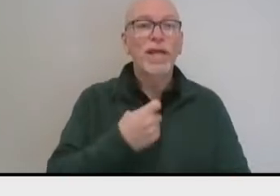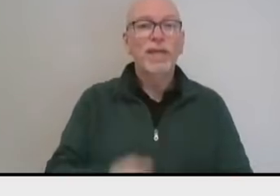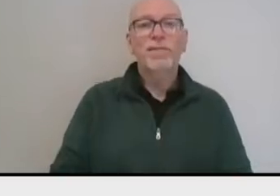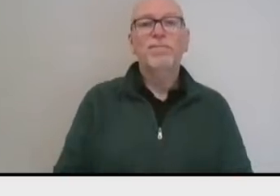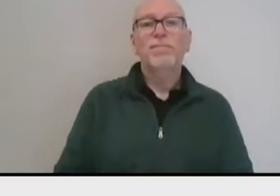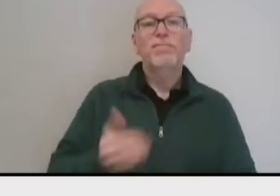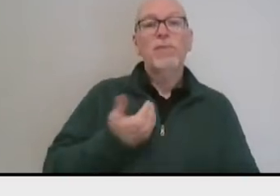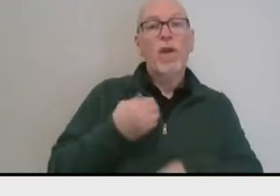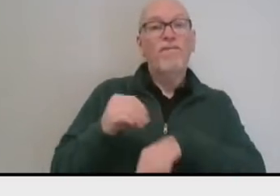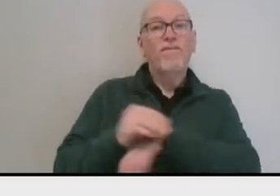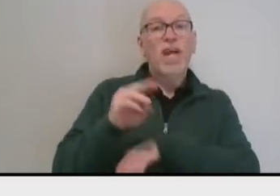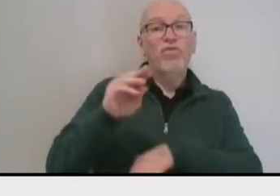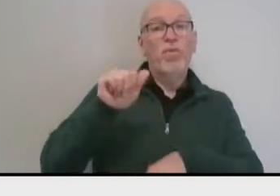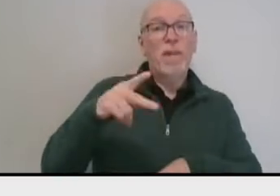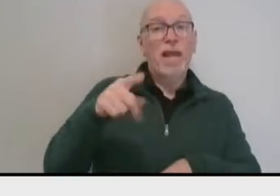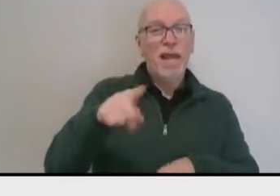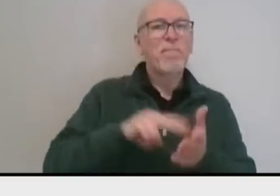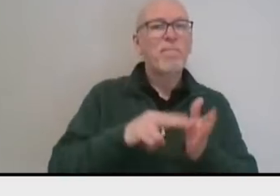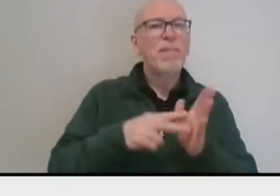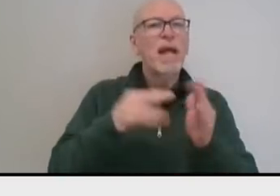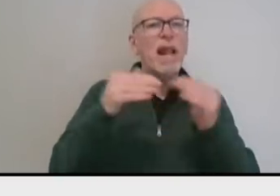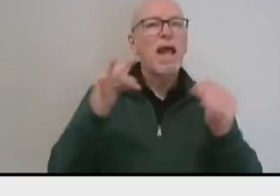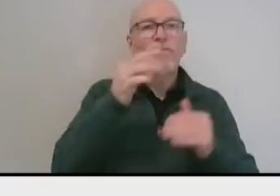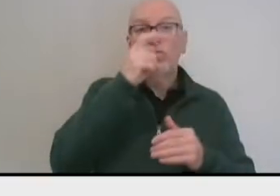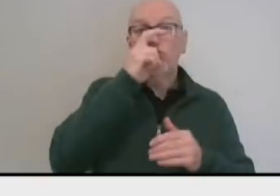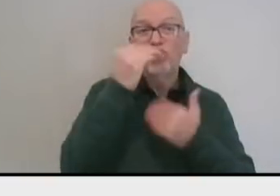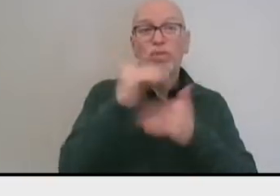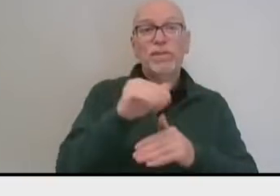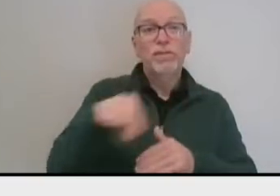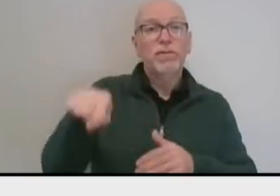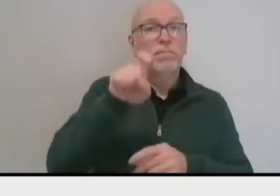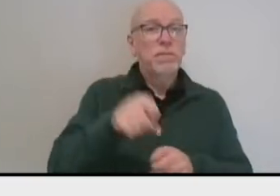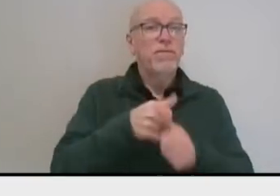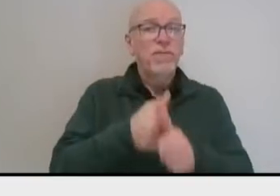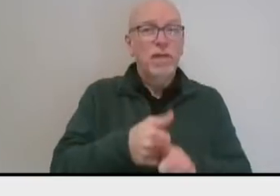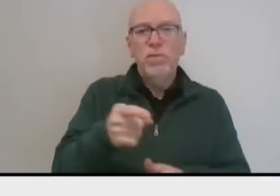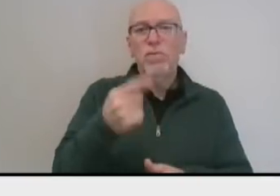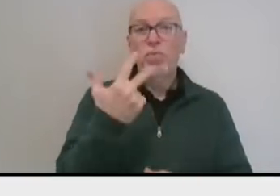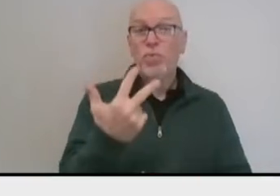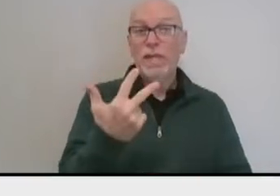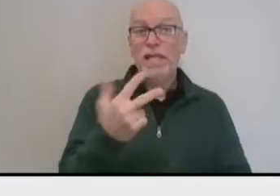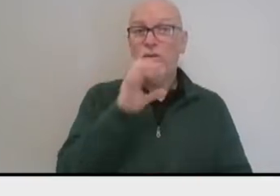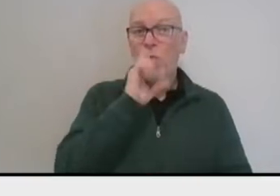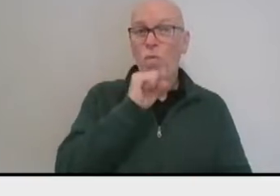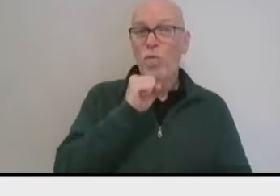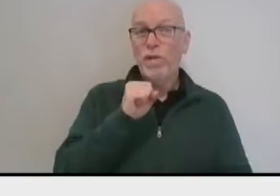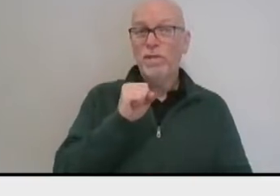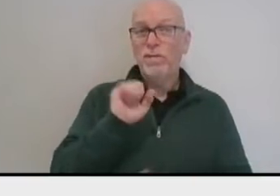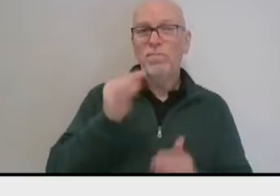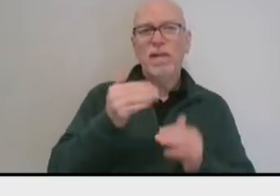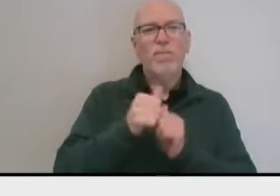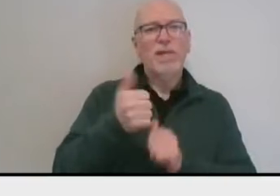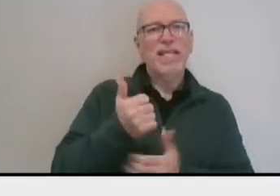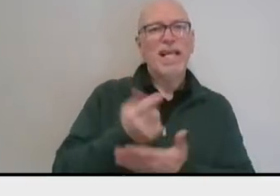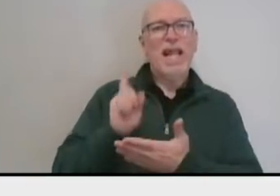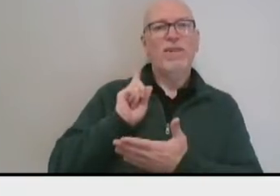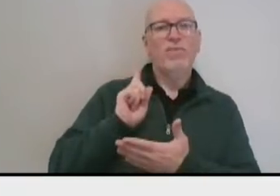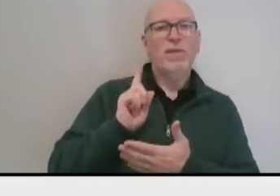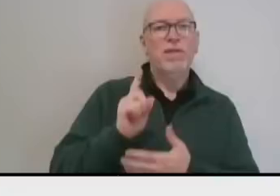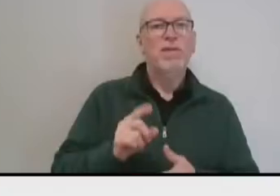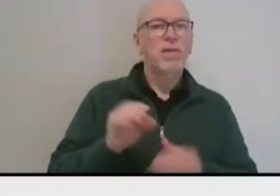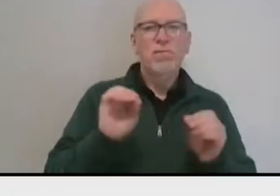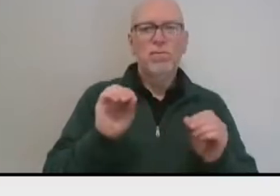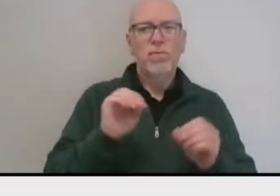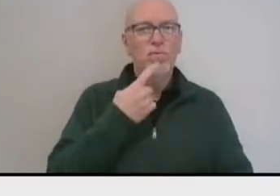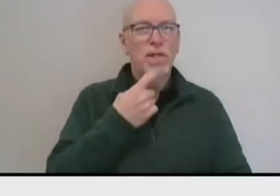advisory map, which indicates the level of restriction that counties must follow, shows just 3 counties in orange, down from 10 last week, and no counties